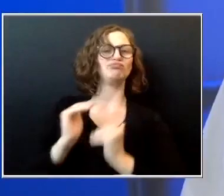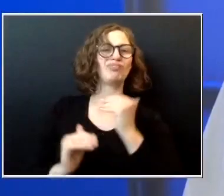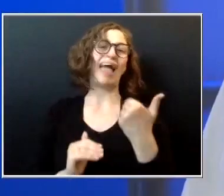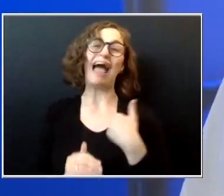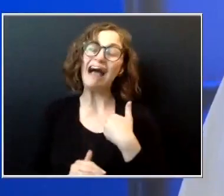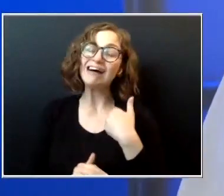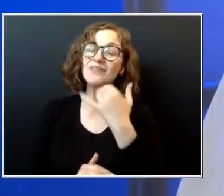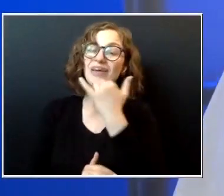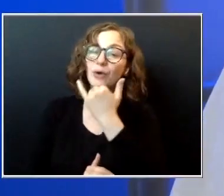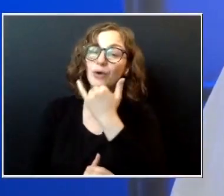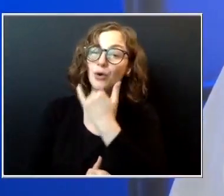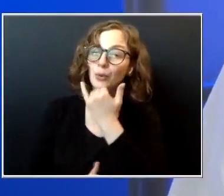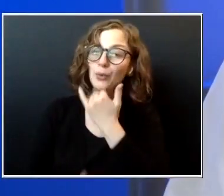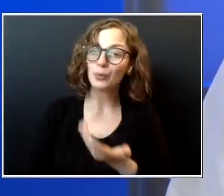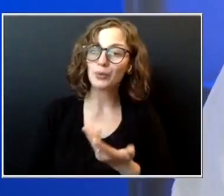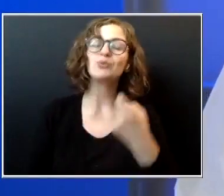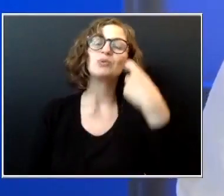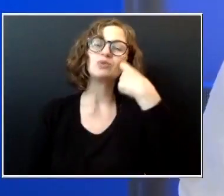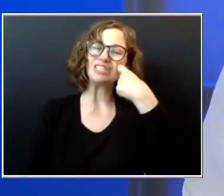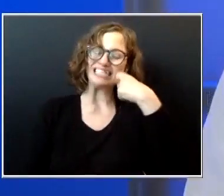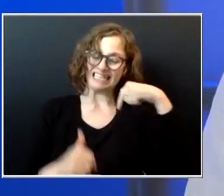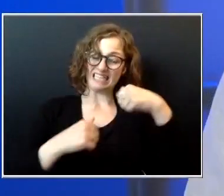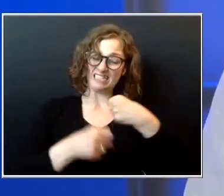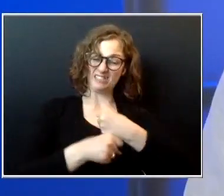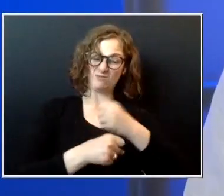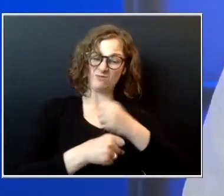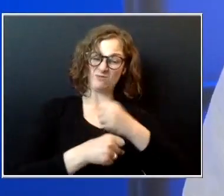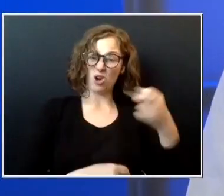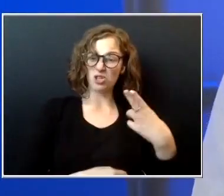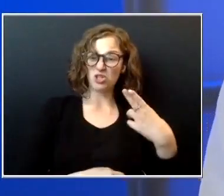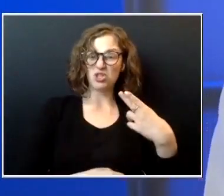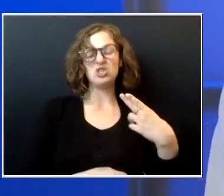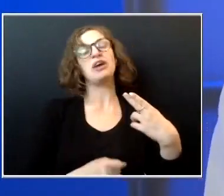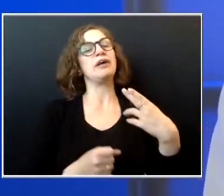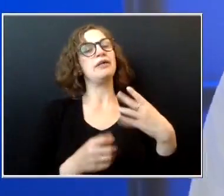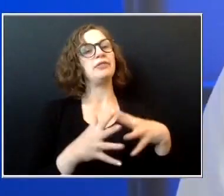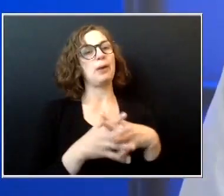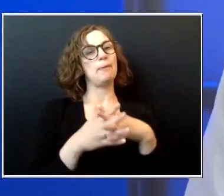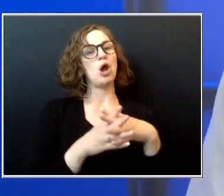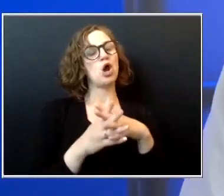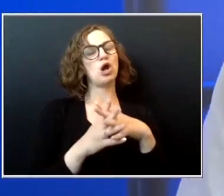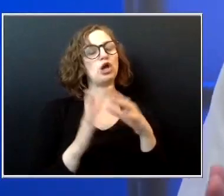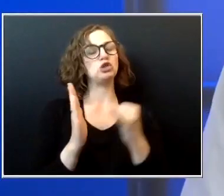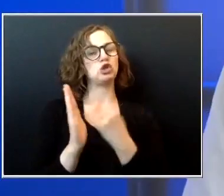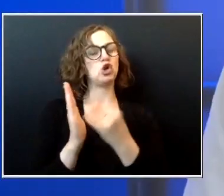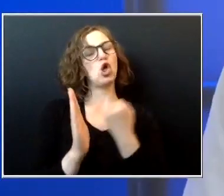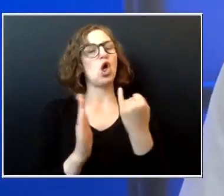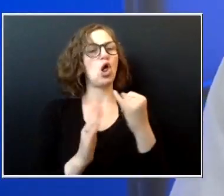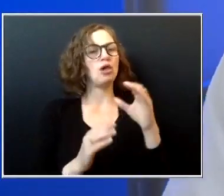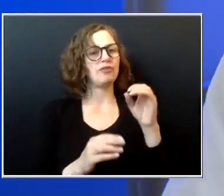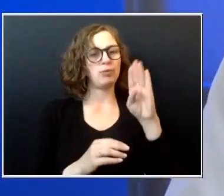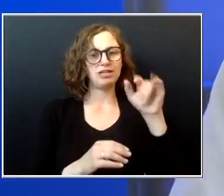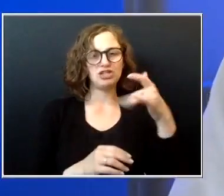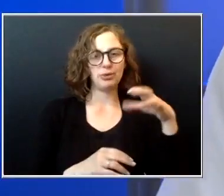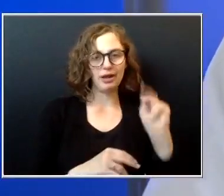of this year in the American Journal of Obstetrics and Gynecology that showed when we use the